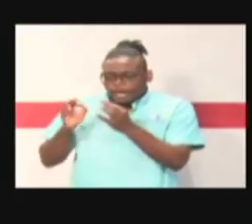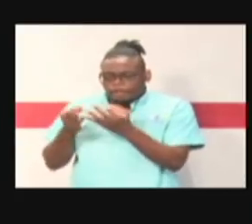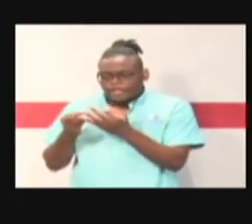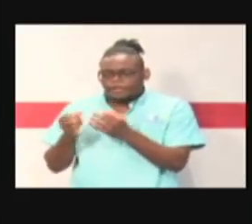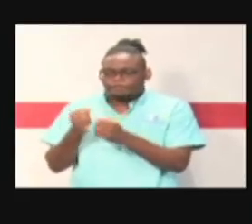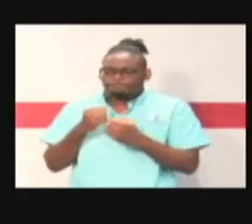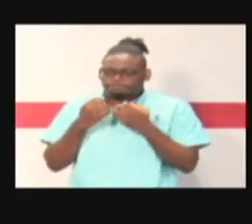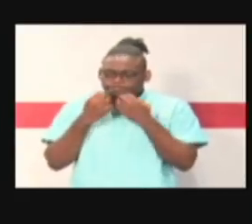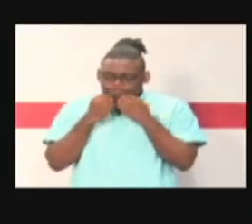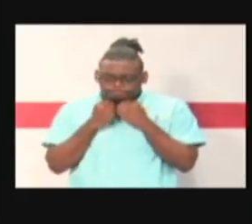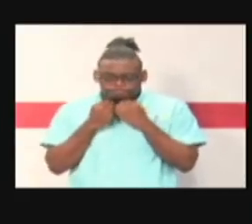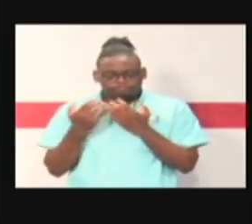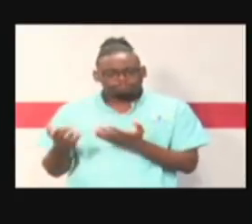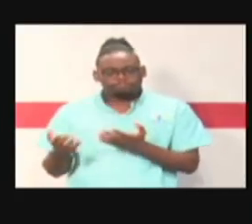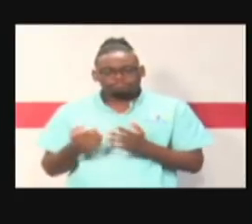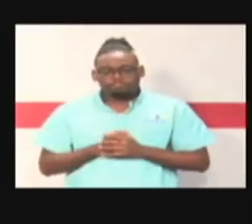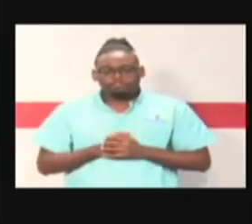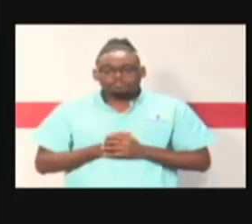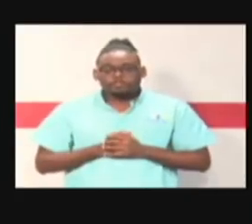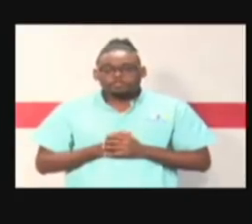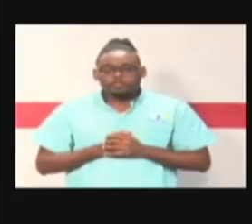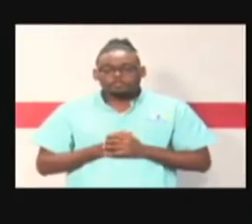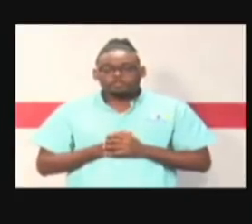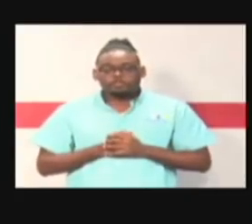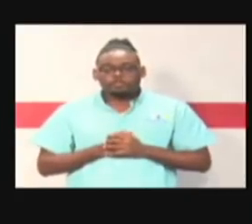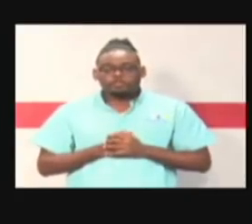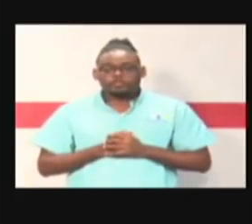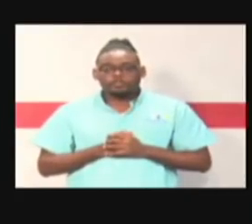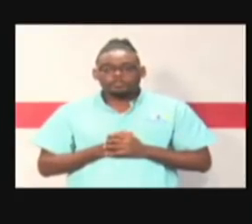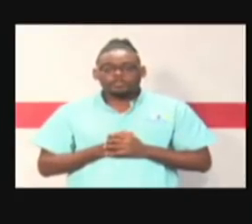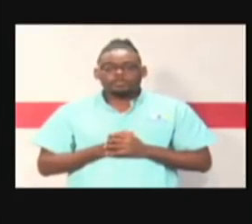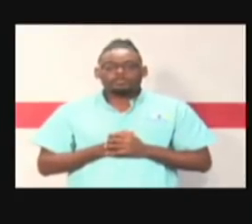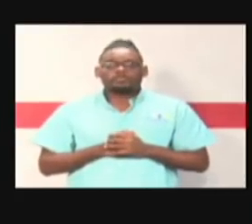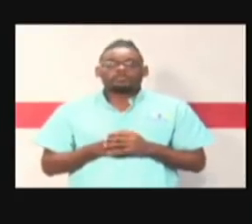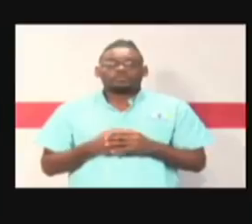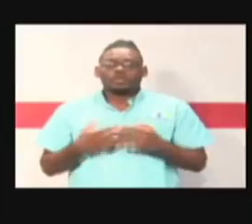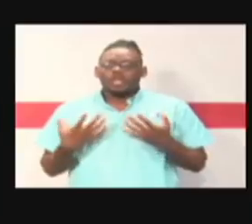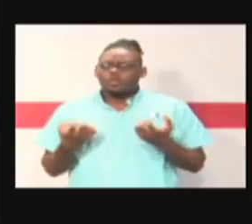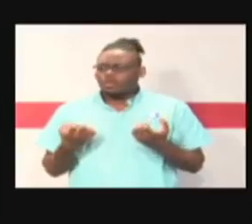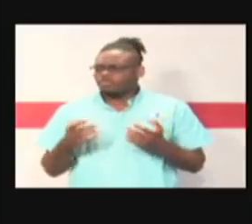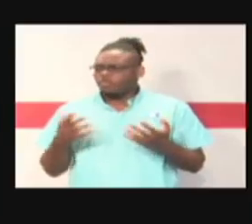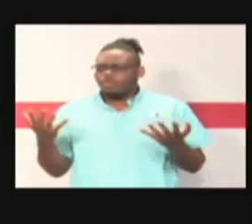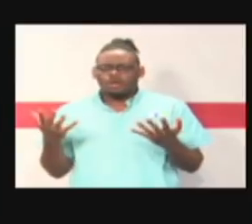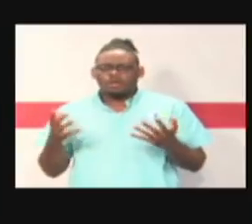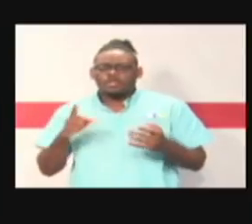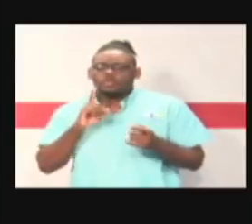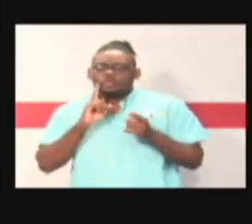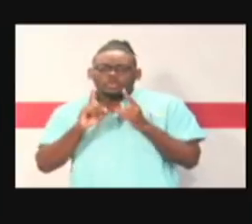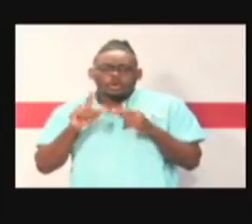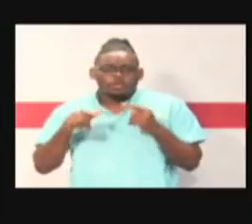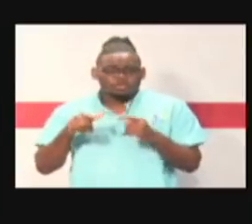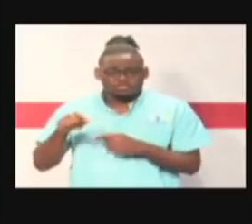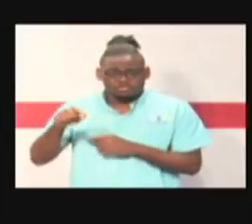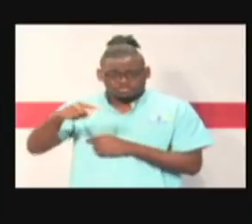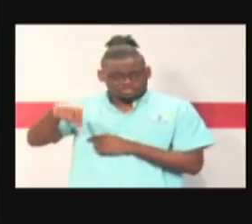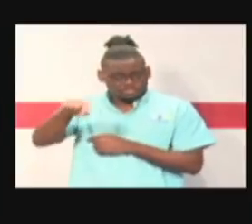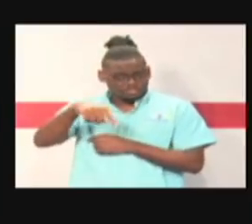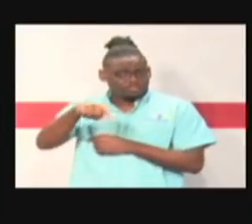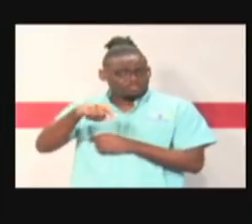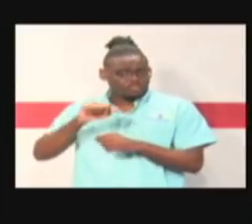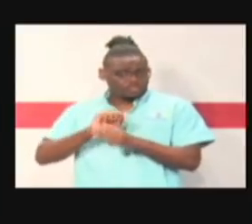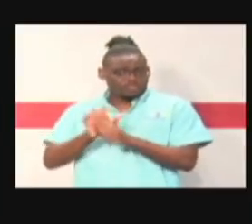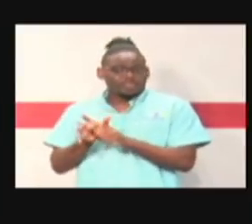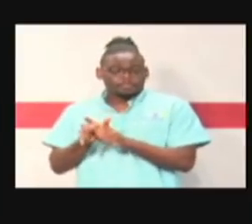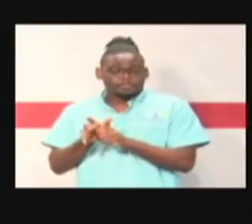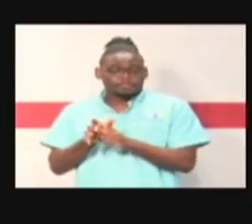deceased. I'd also like to touch on the vaccination update, and as of 4 p.m. yesterday, there